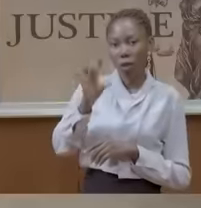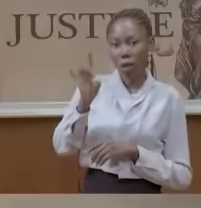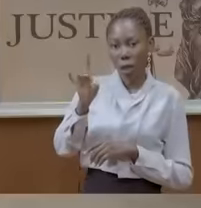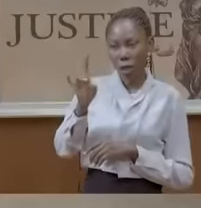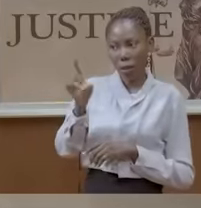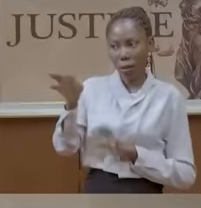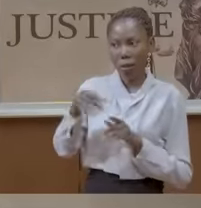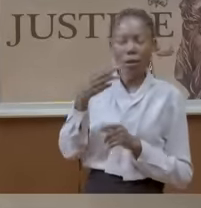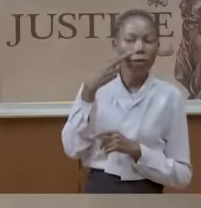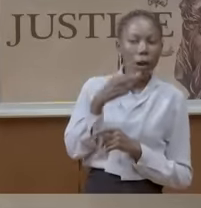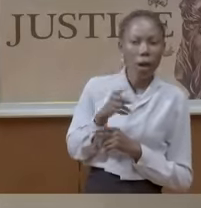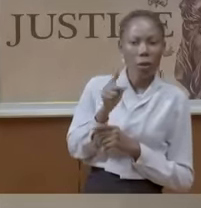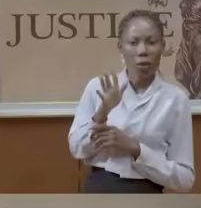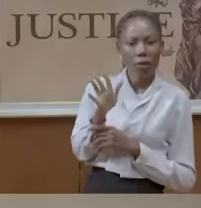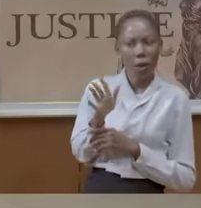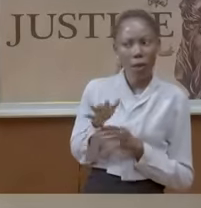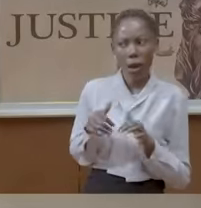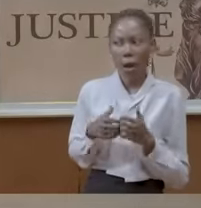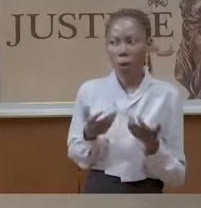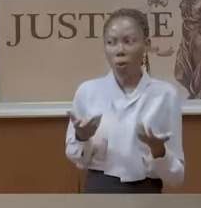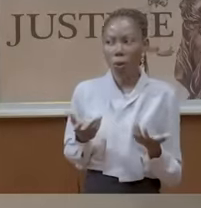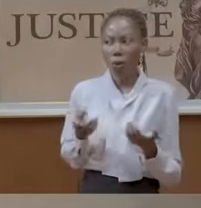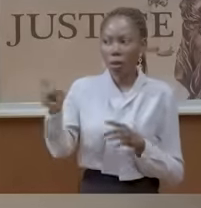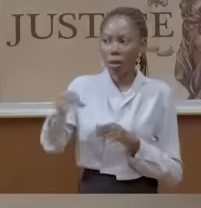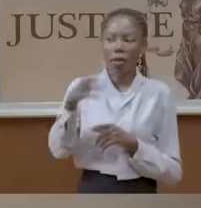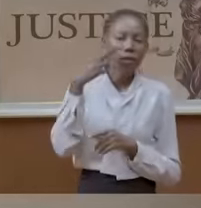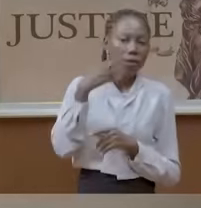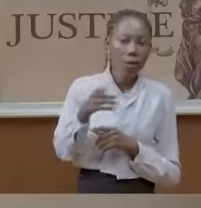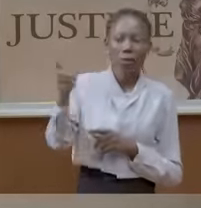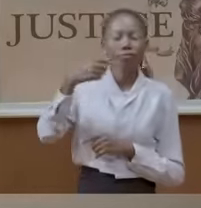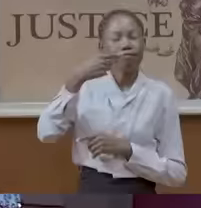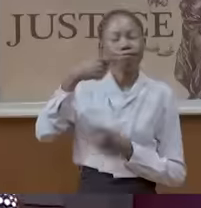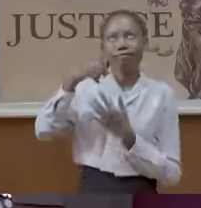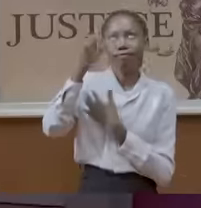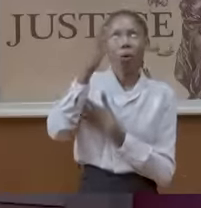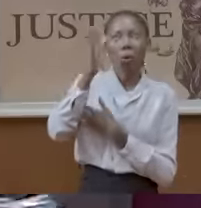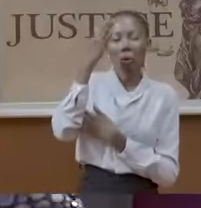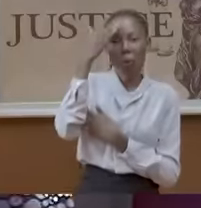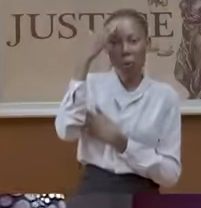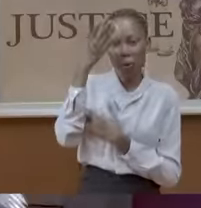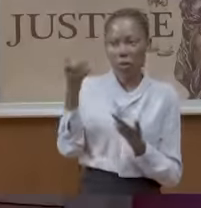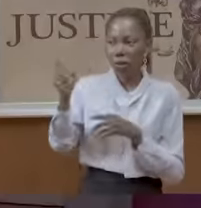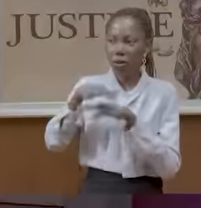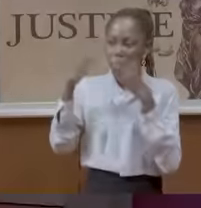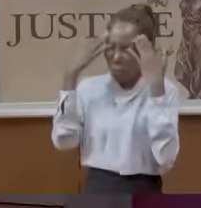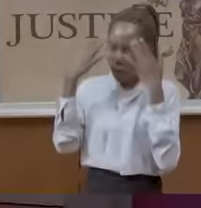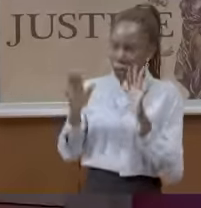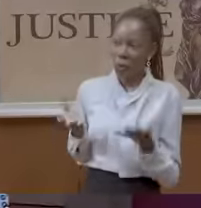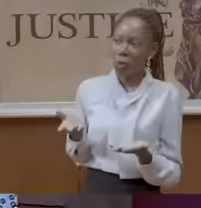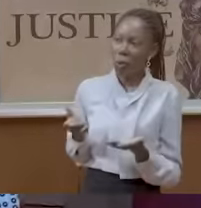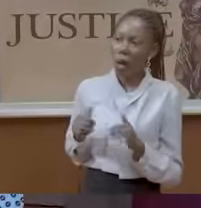friend was like, huh? He said, that's how I do it. So I gave her 25. God is my witness. What am I using money for? They are the one.